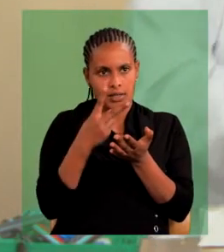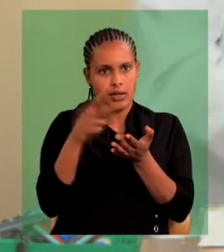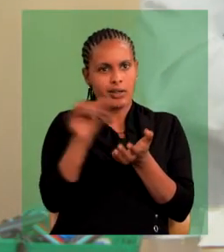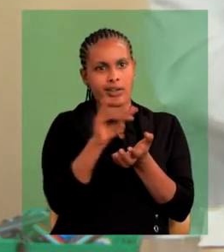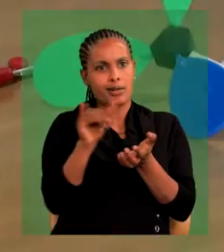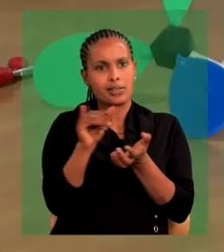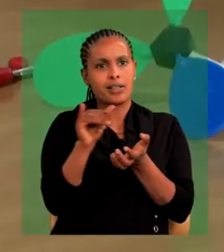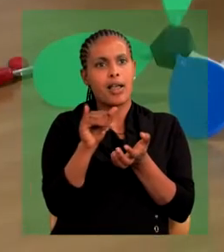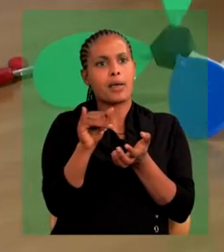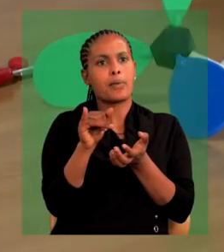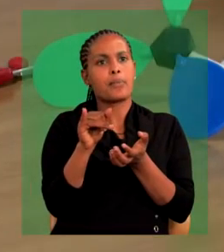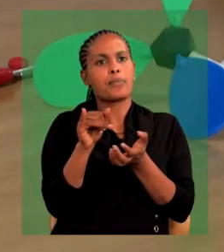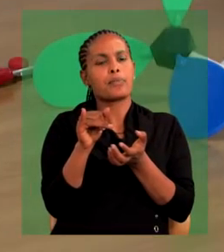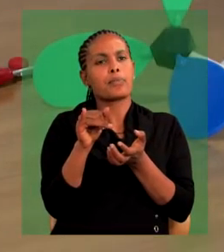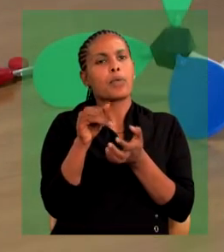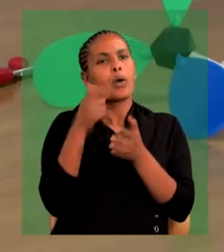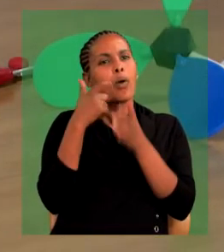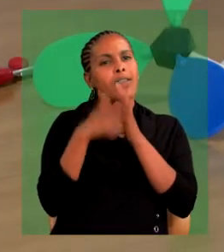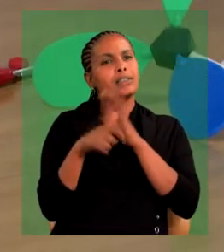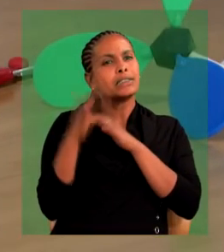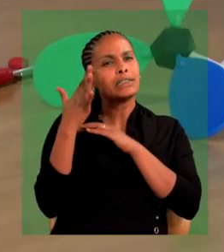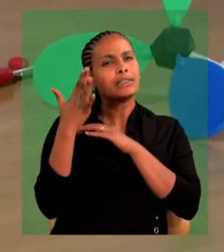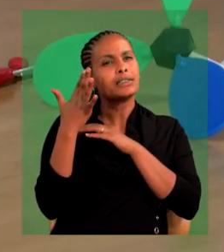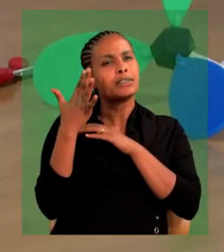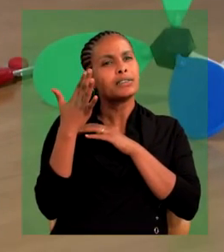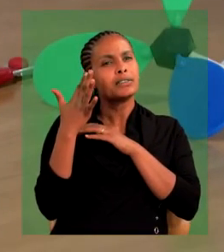looks like what?